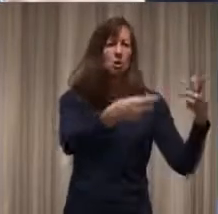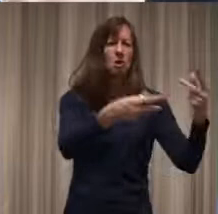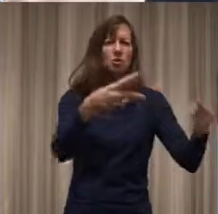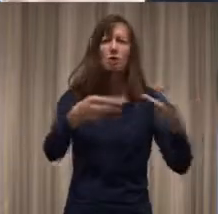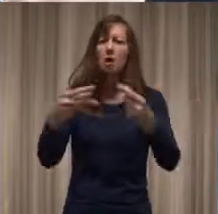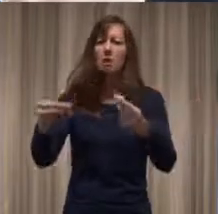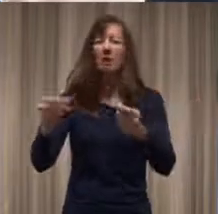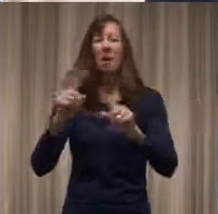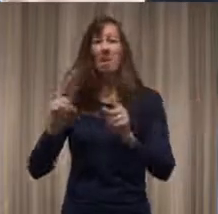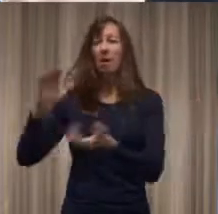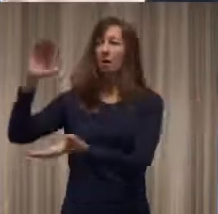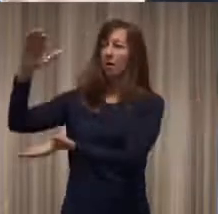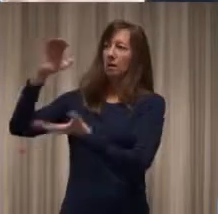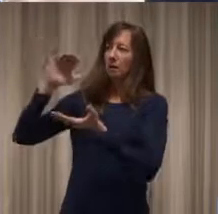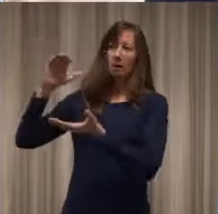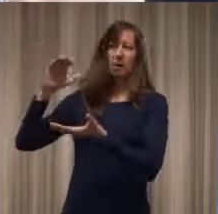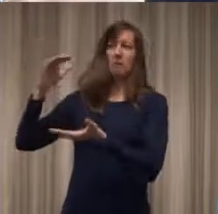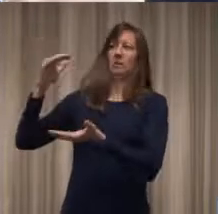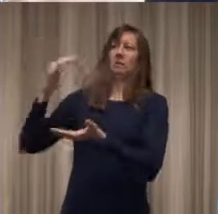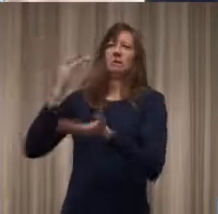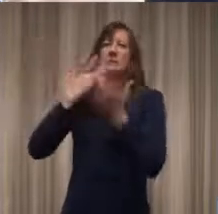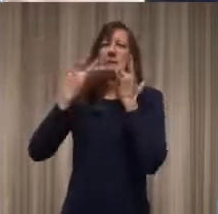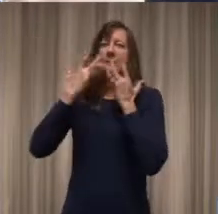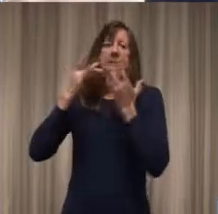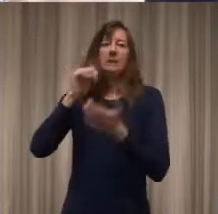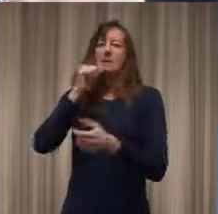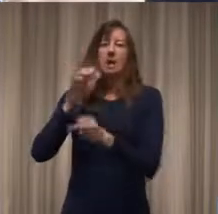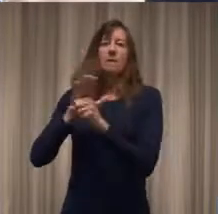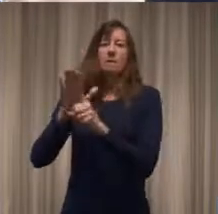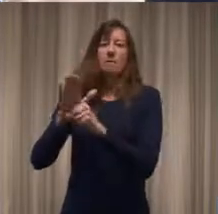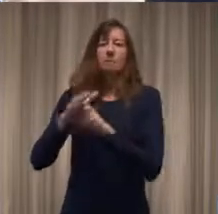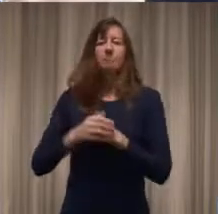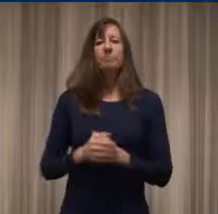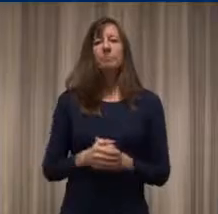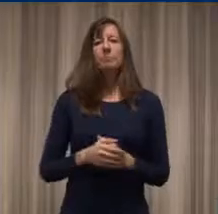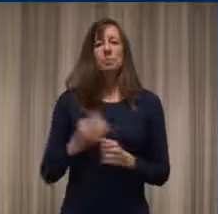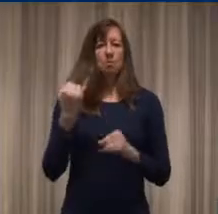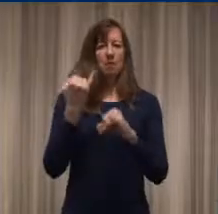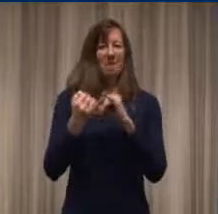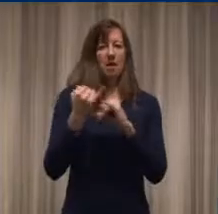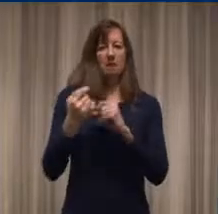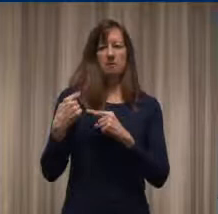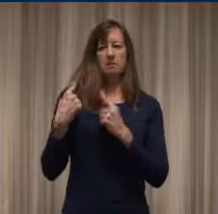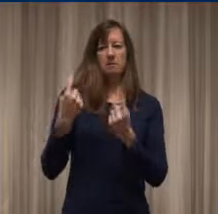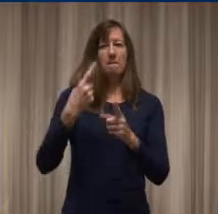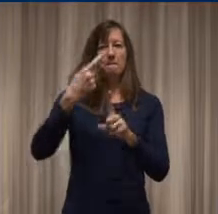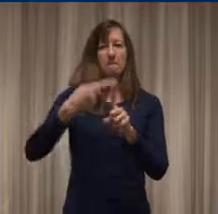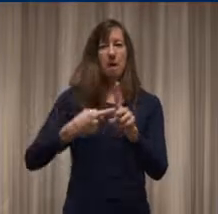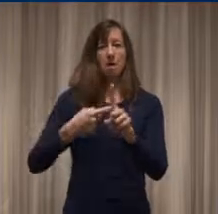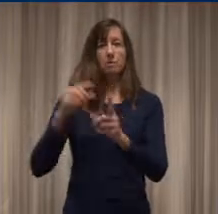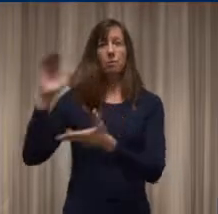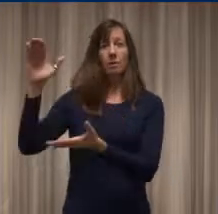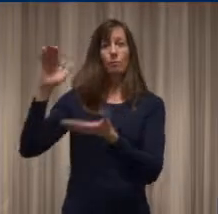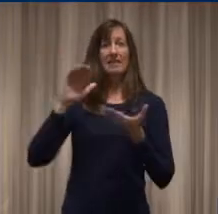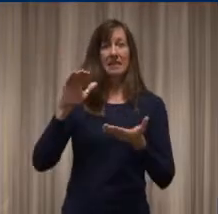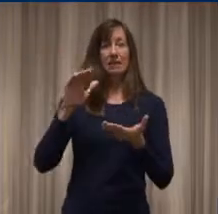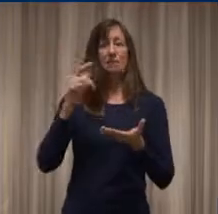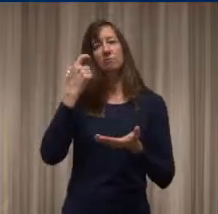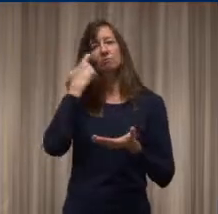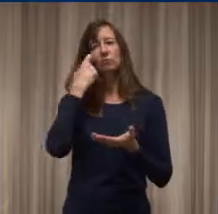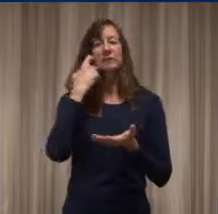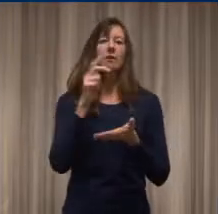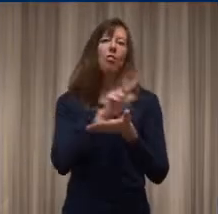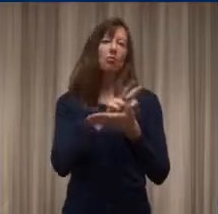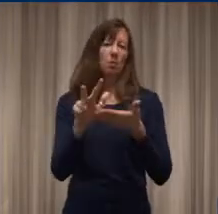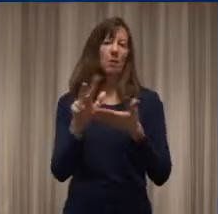the last month or so, here's what we have received in terms of vaccine doses. So in the last 3 weeks,